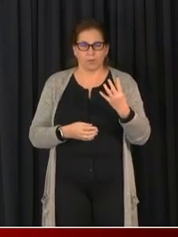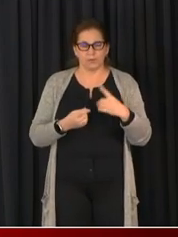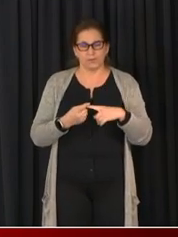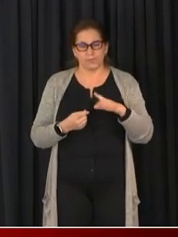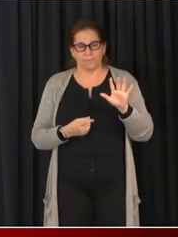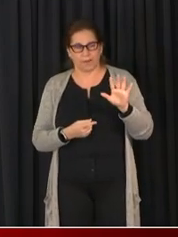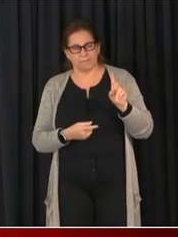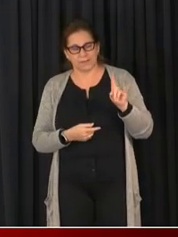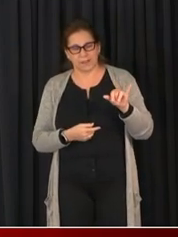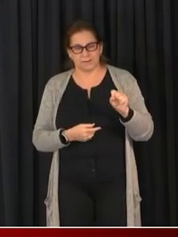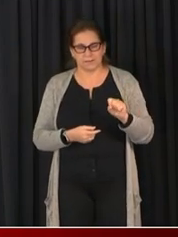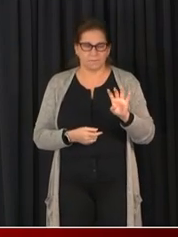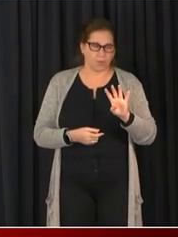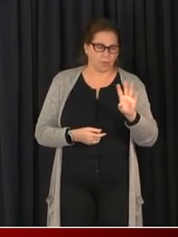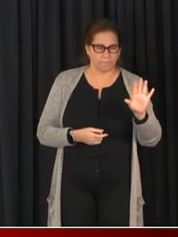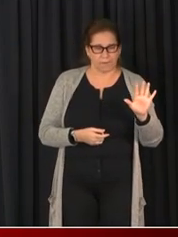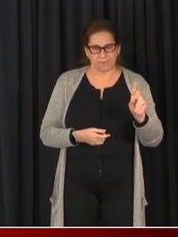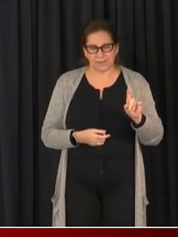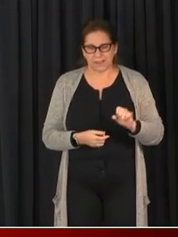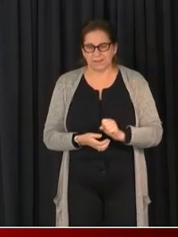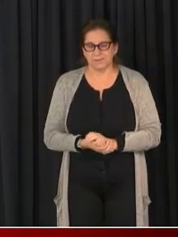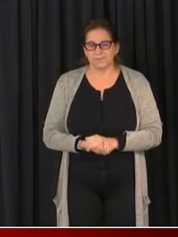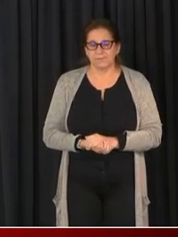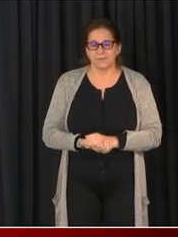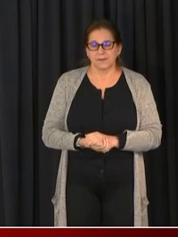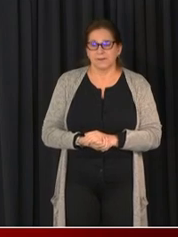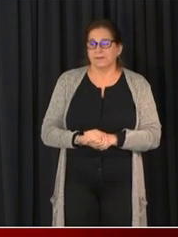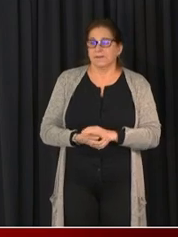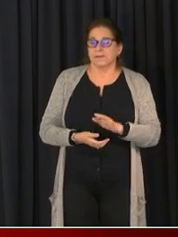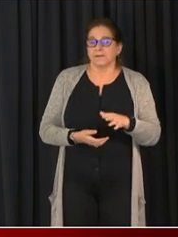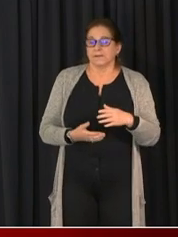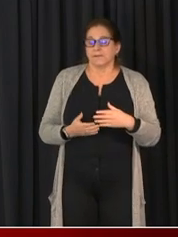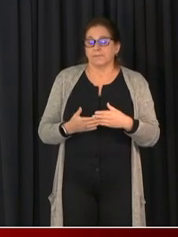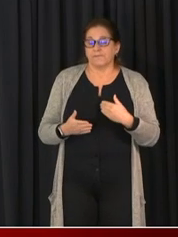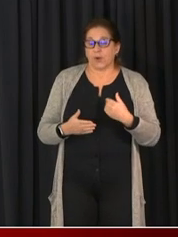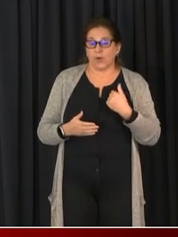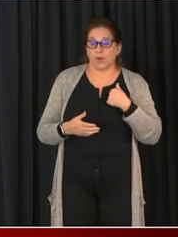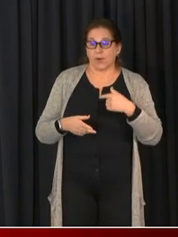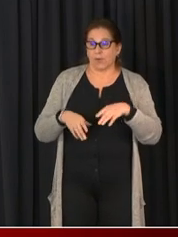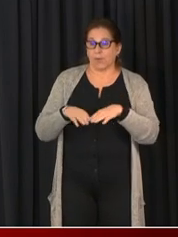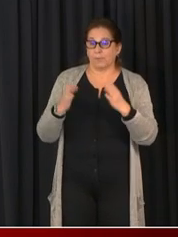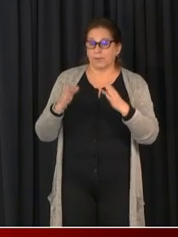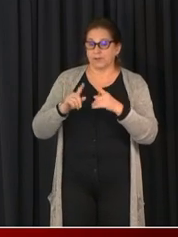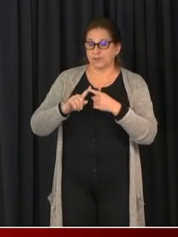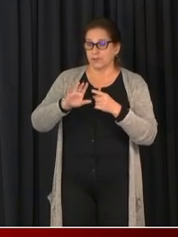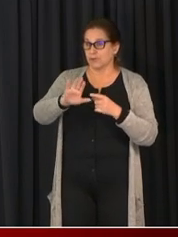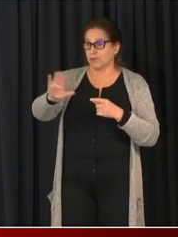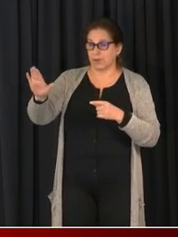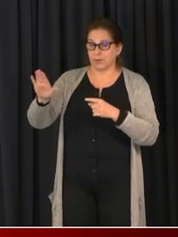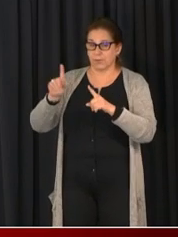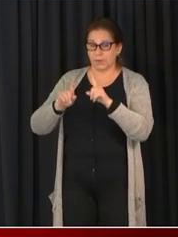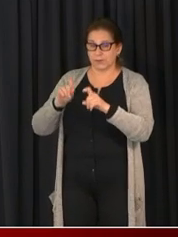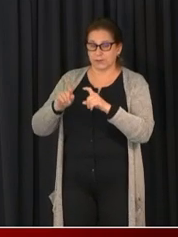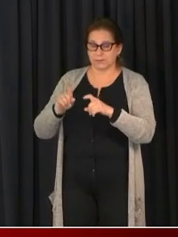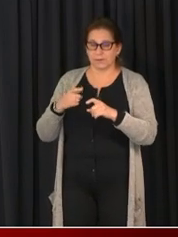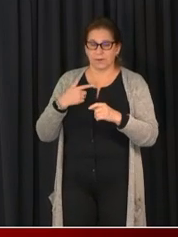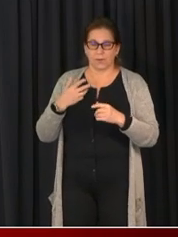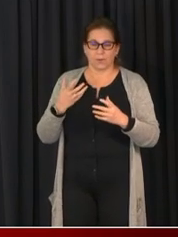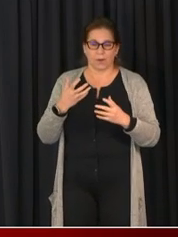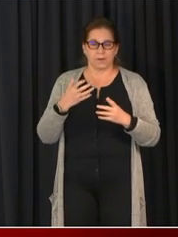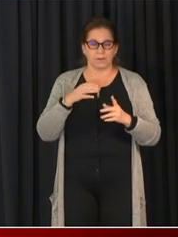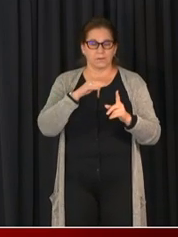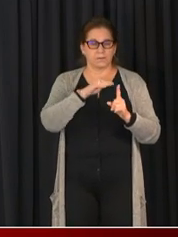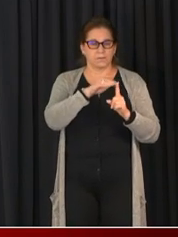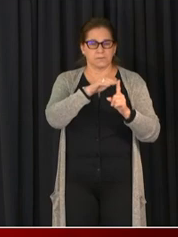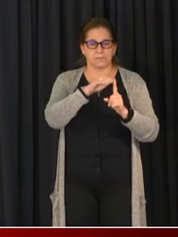return. So before we take questions, a few more updates. I want to remind residents about their flu